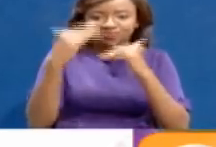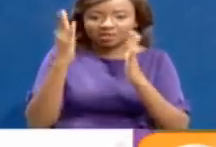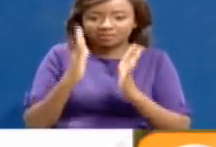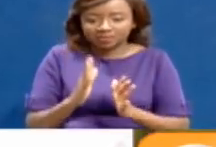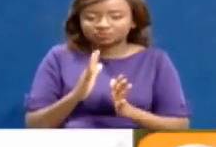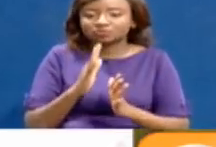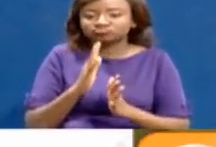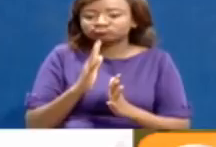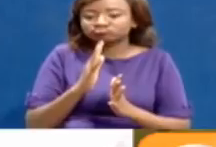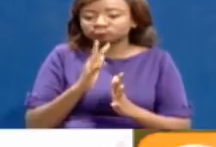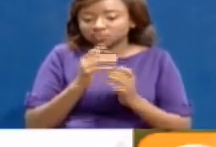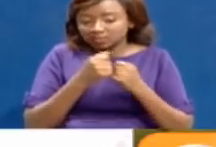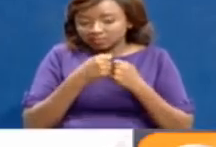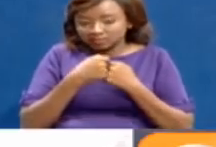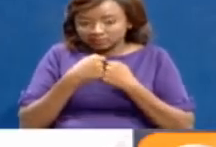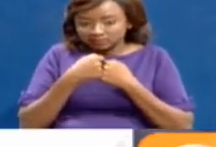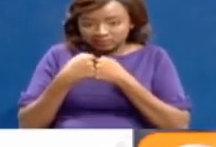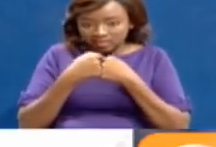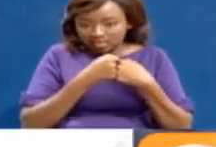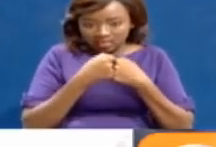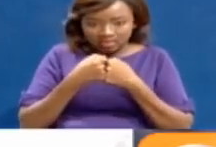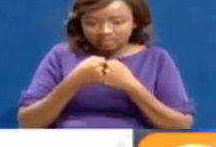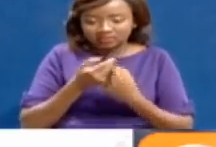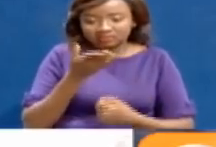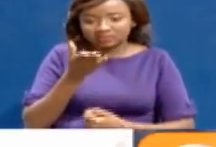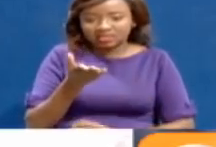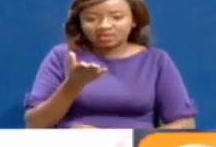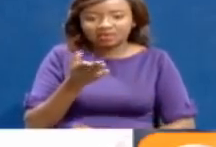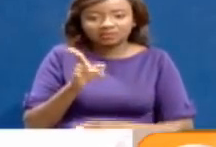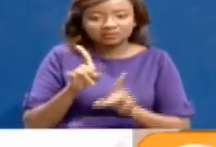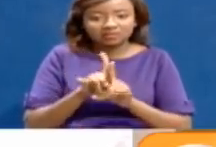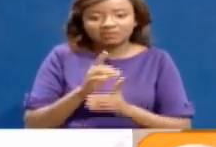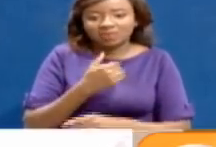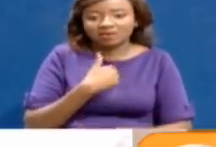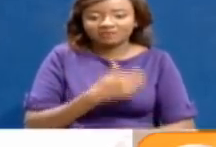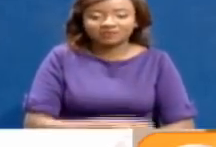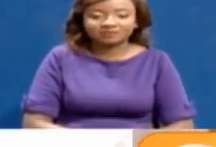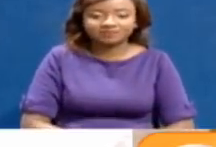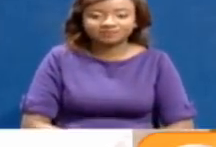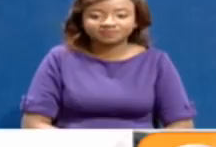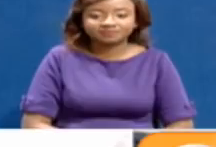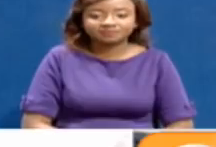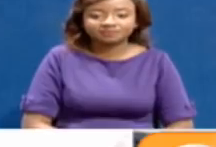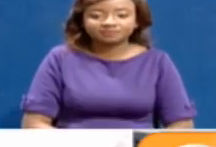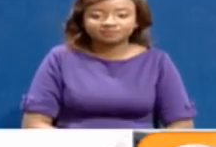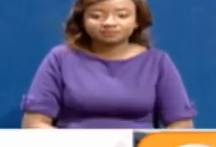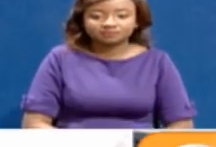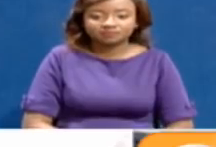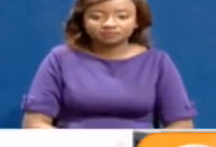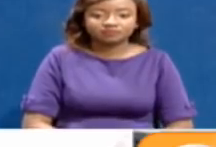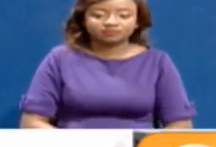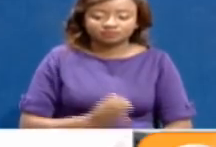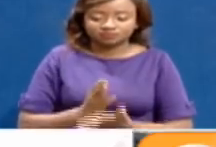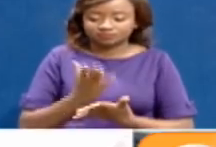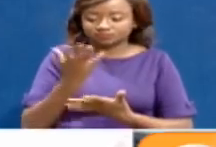the fundamental challenges ailing the sector must be addressed at a national level. We find that we're training a good number of